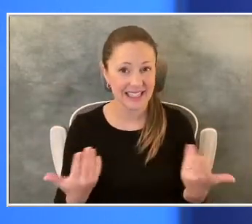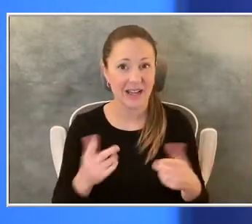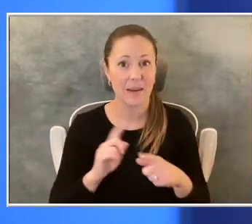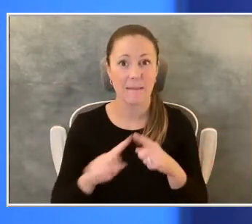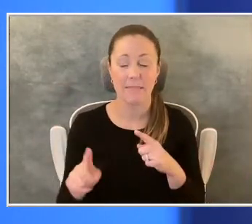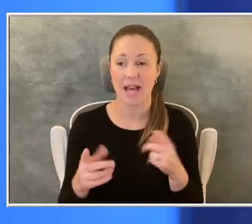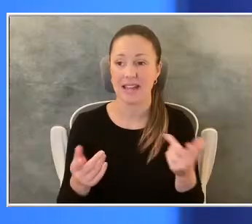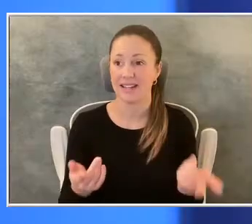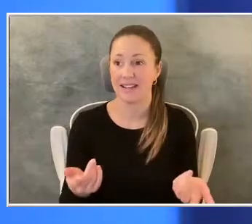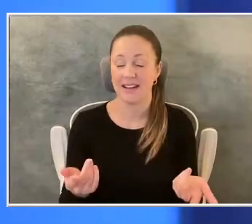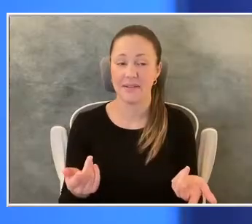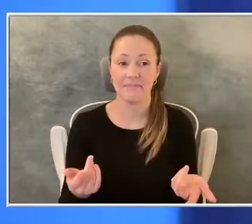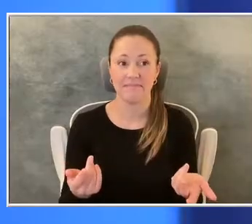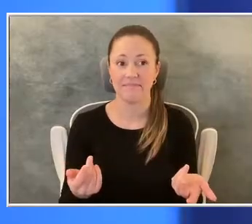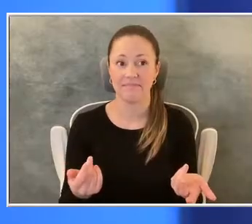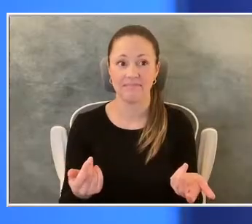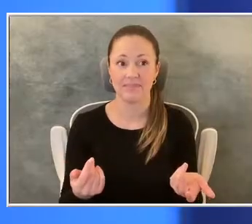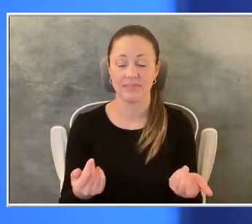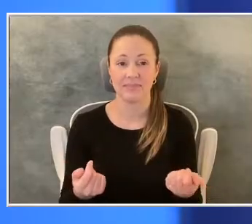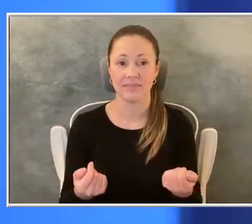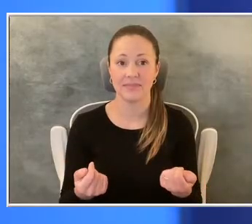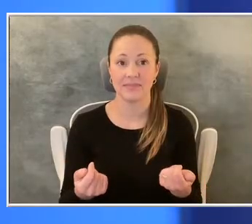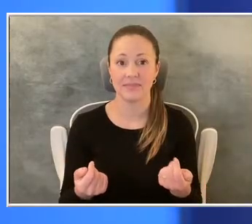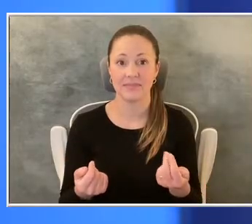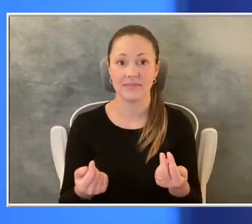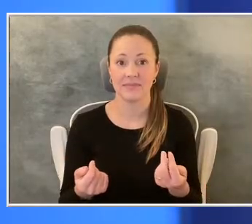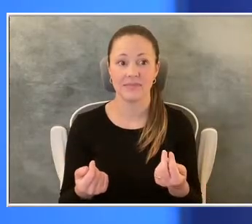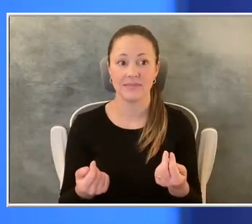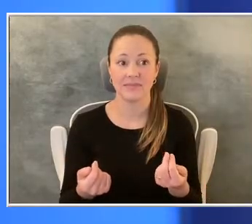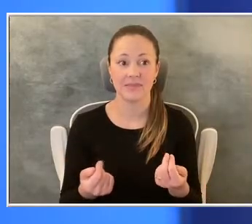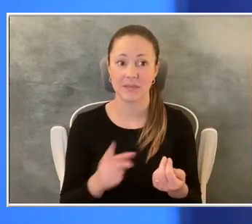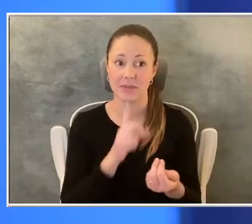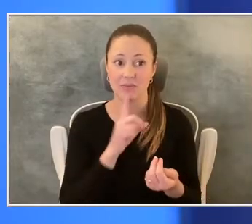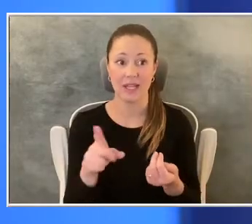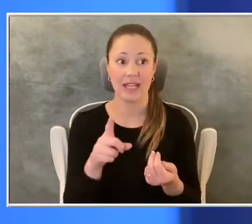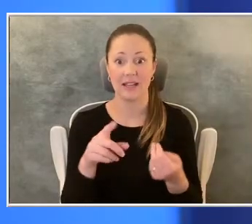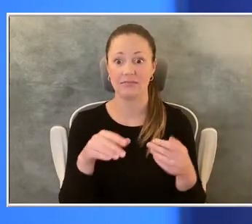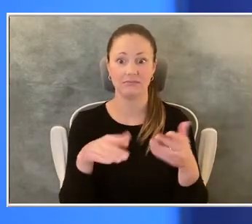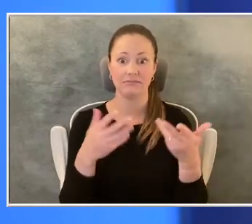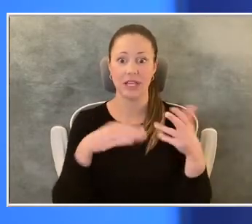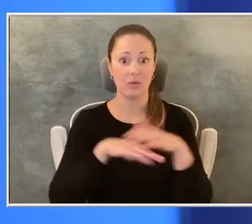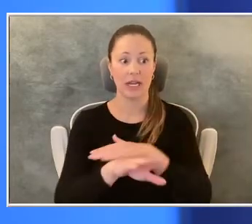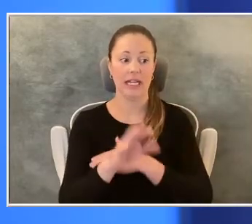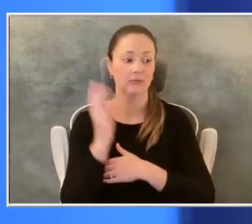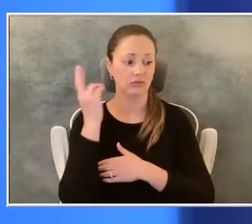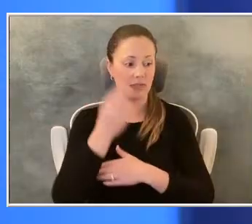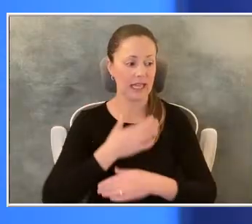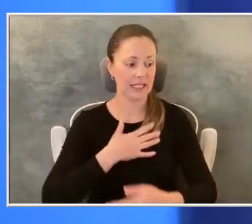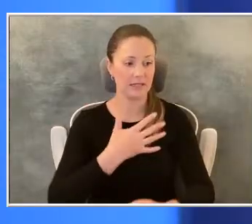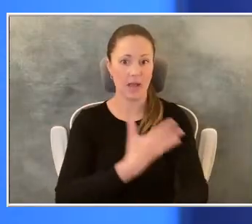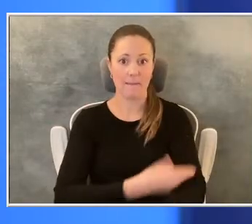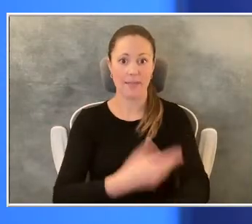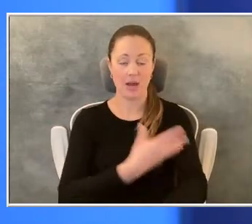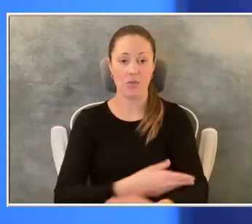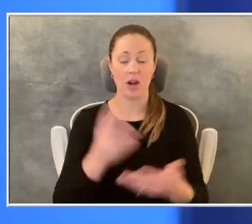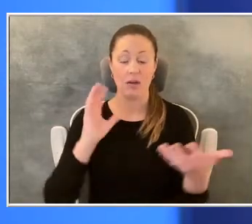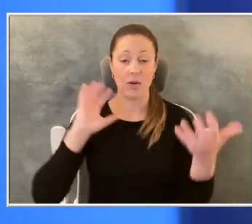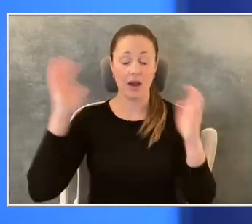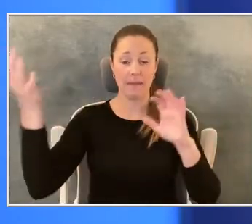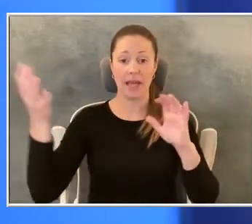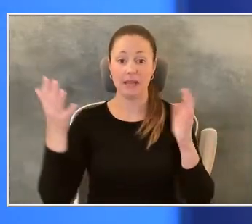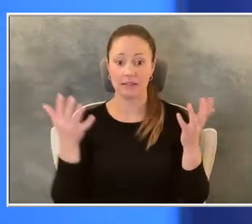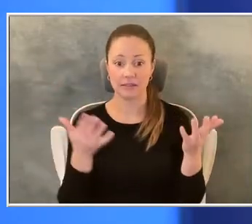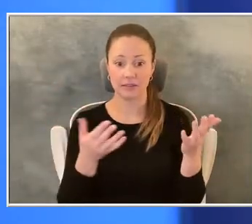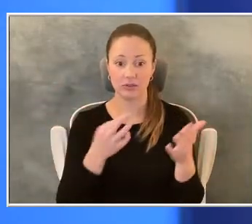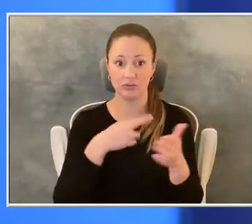really, when I went in and found out my blood work was a mess, it was like, I had